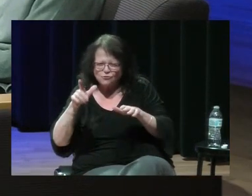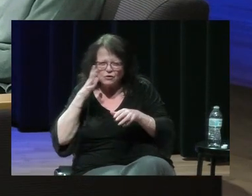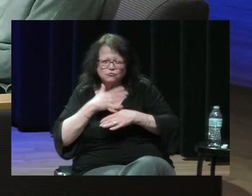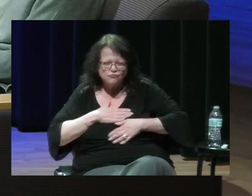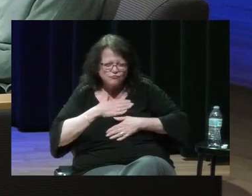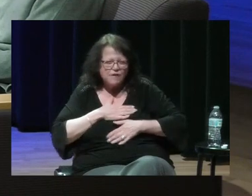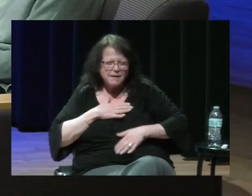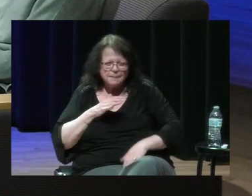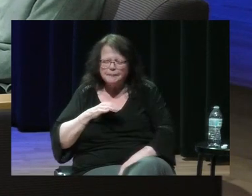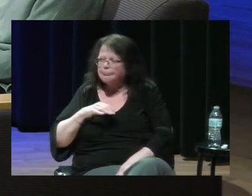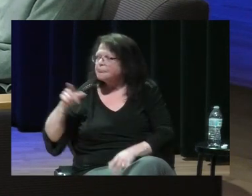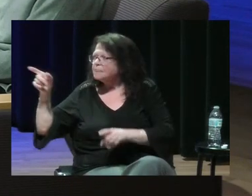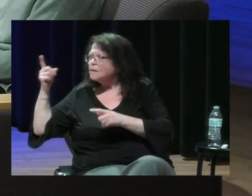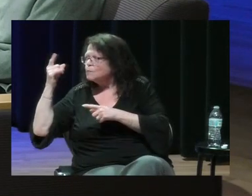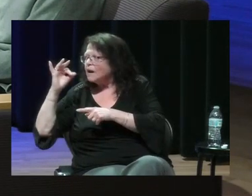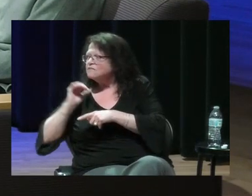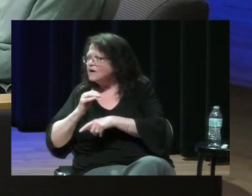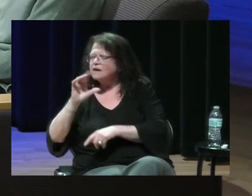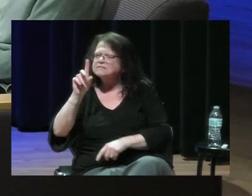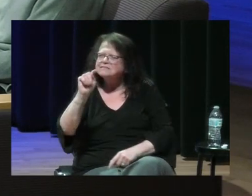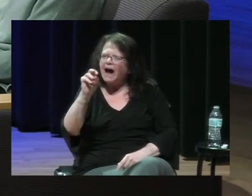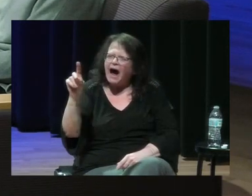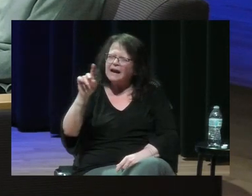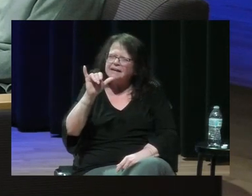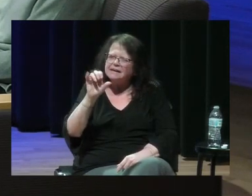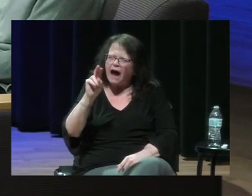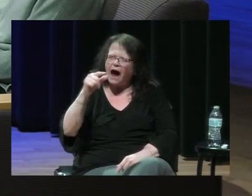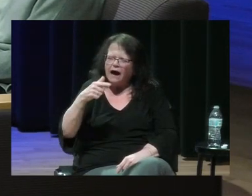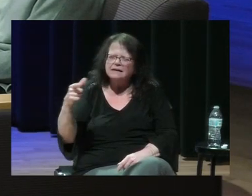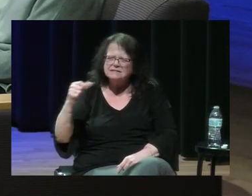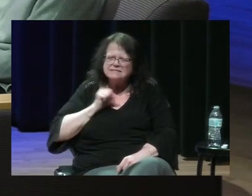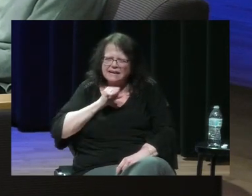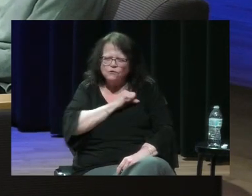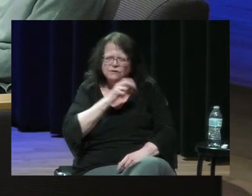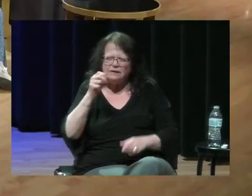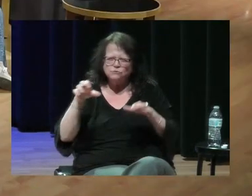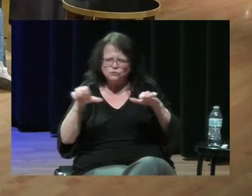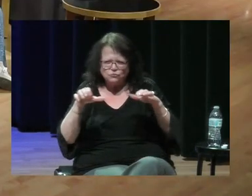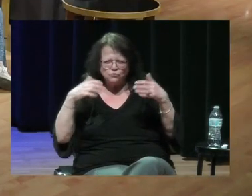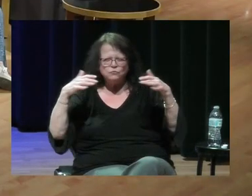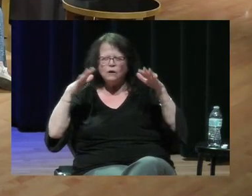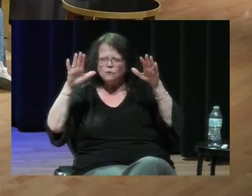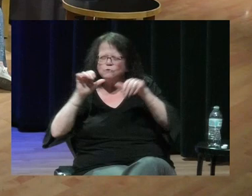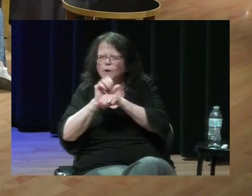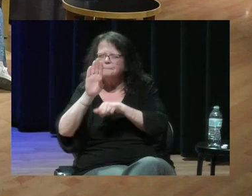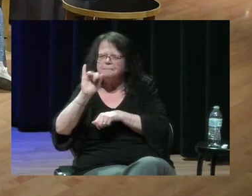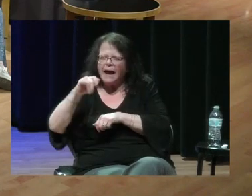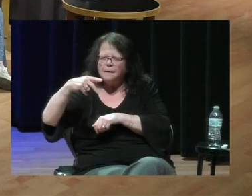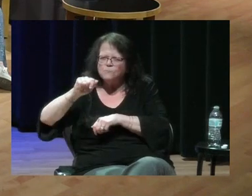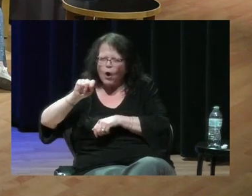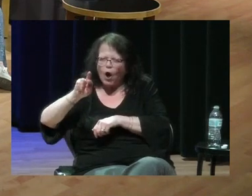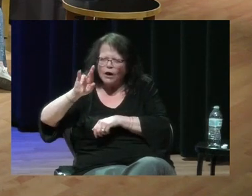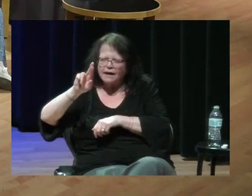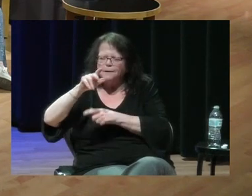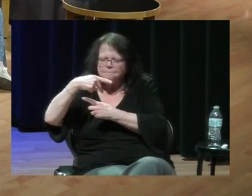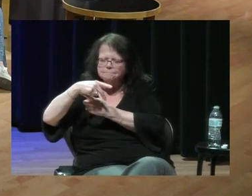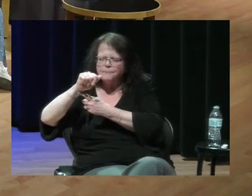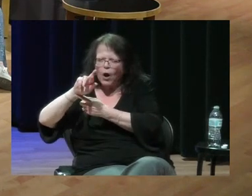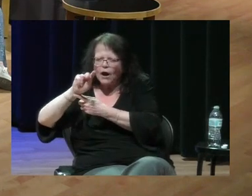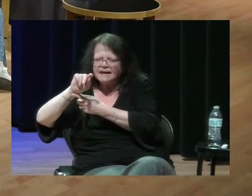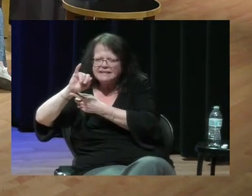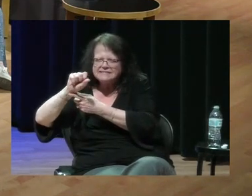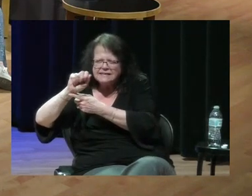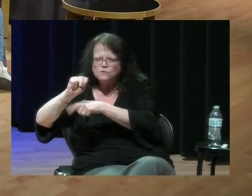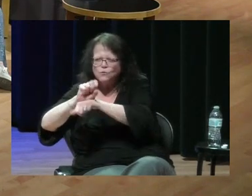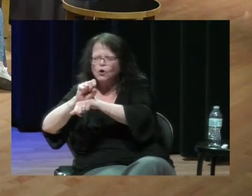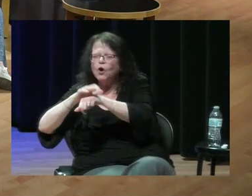One of our Indiana senators, Todd Young, has truly been doing bipartisan work on issues like childcare. How can we encourage someone like